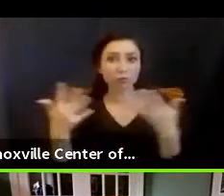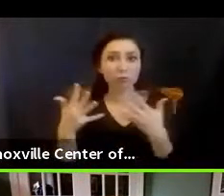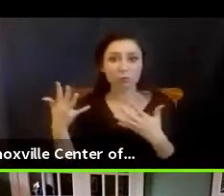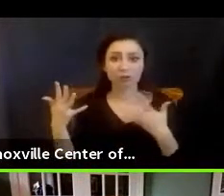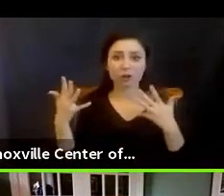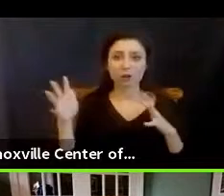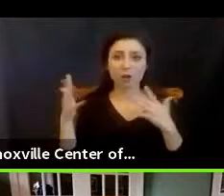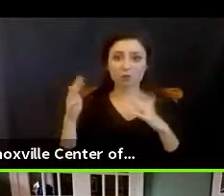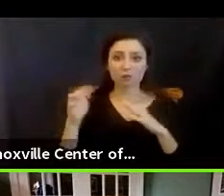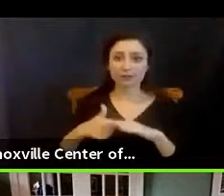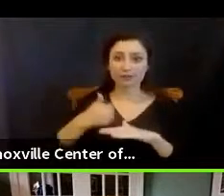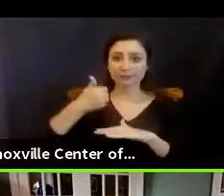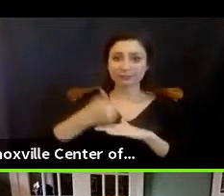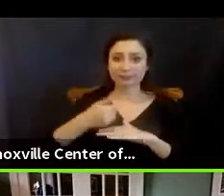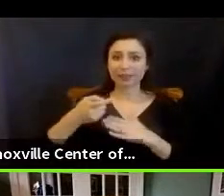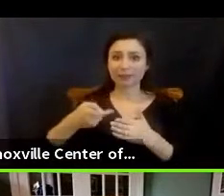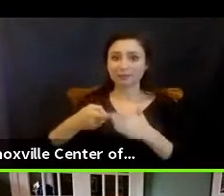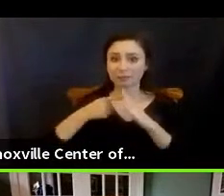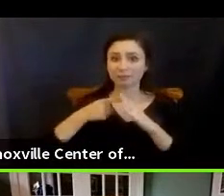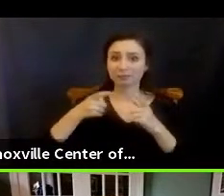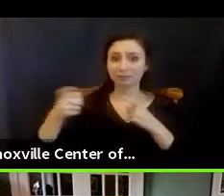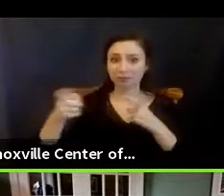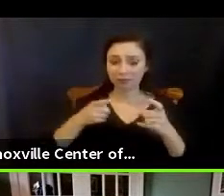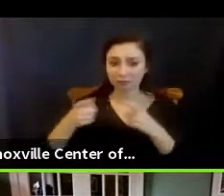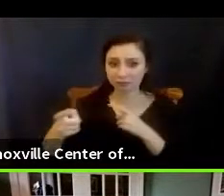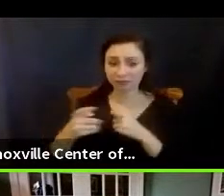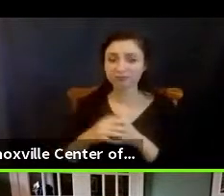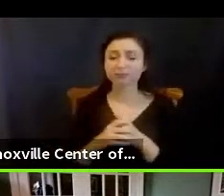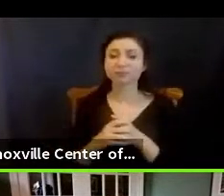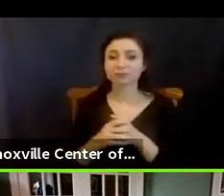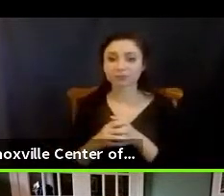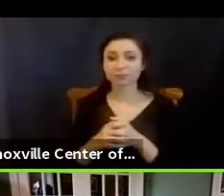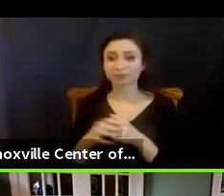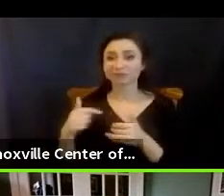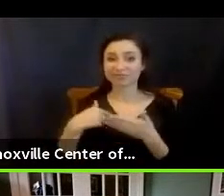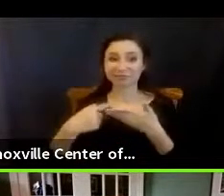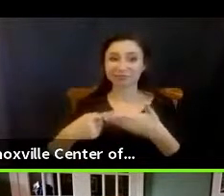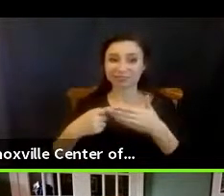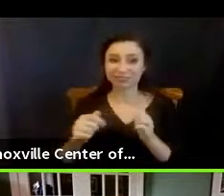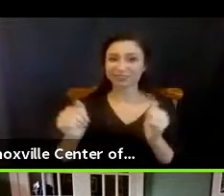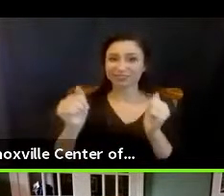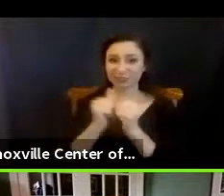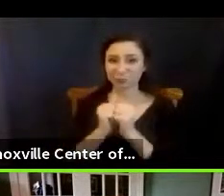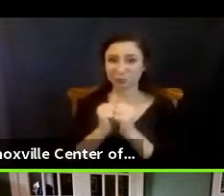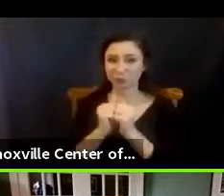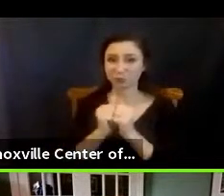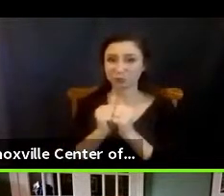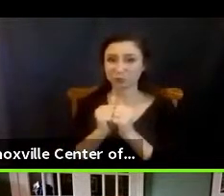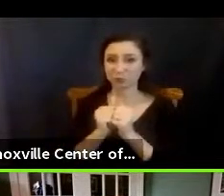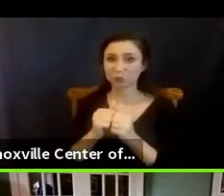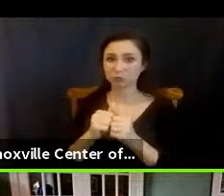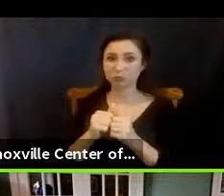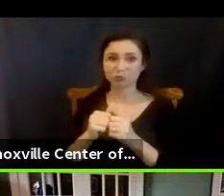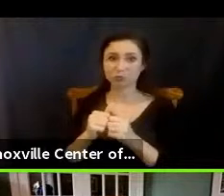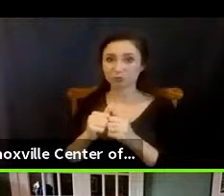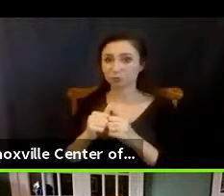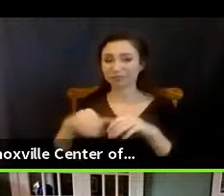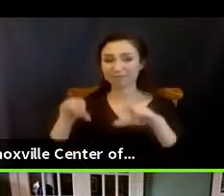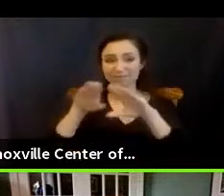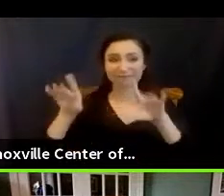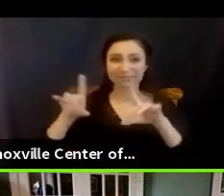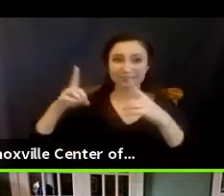already placed in regulation. And what I've gotten in talking to the top levels of our